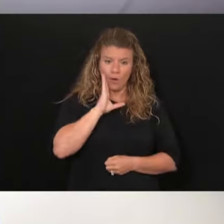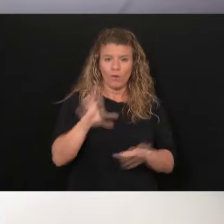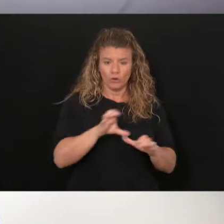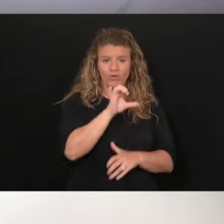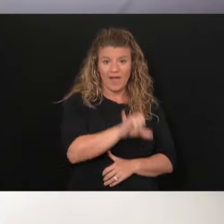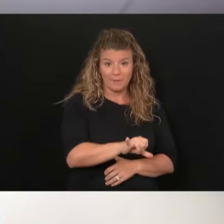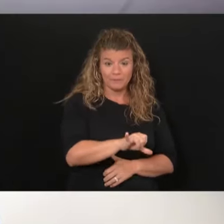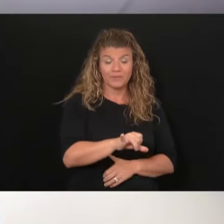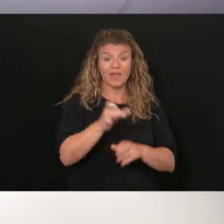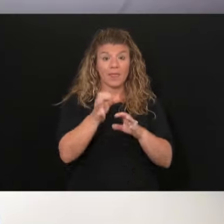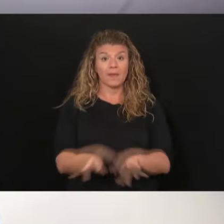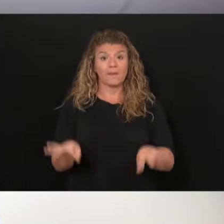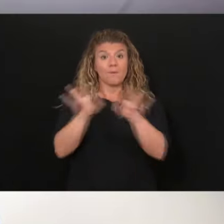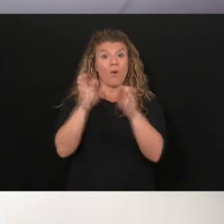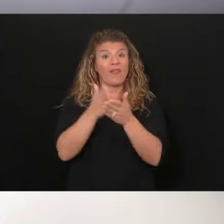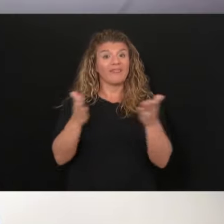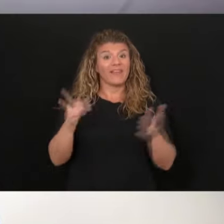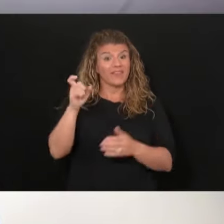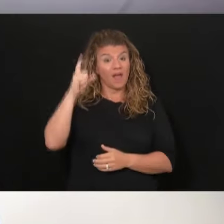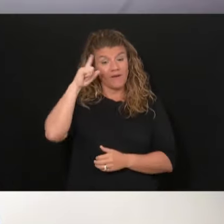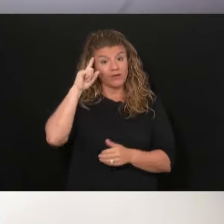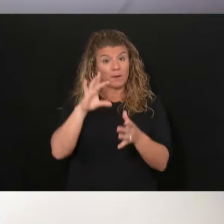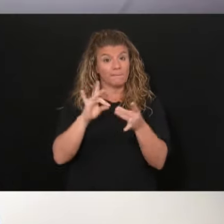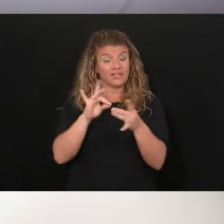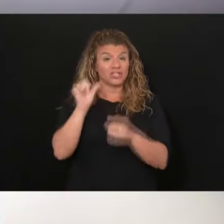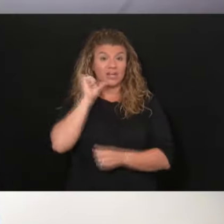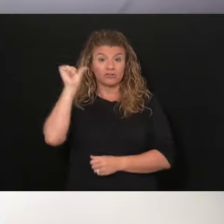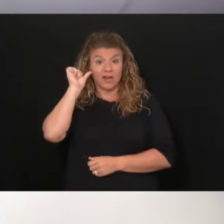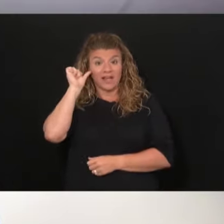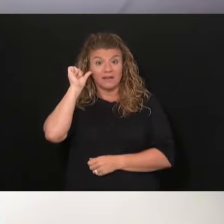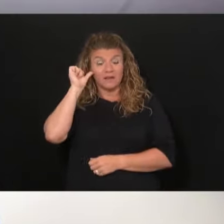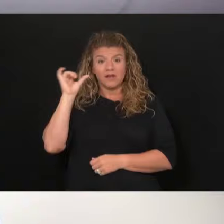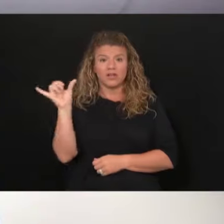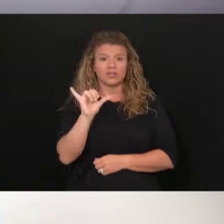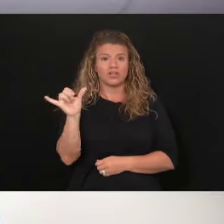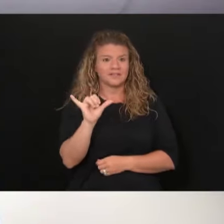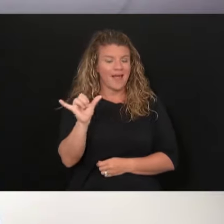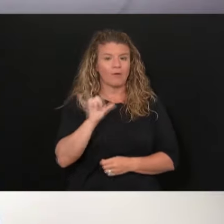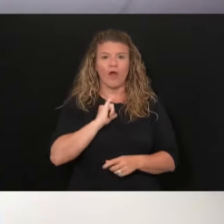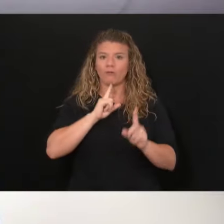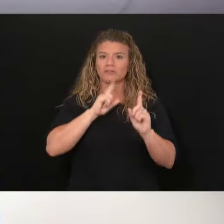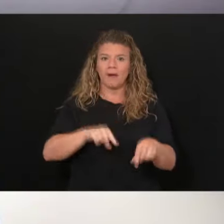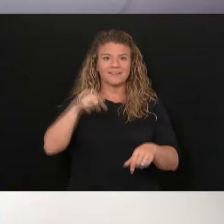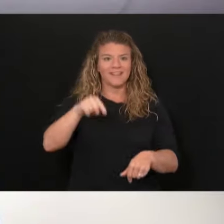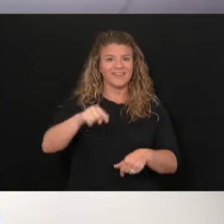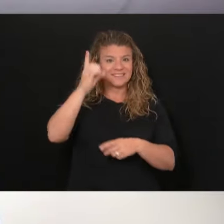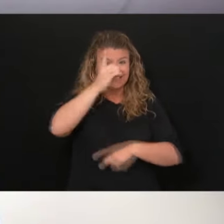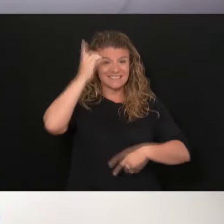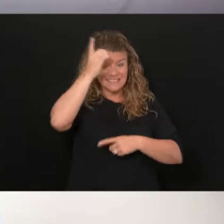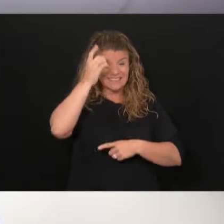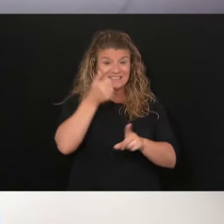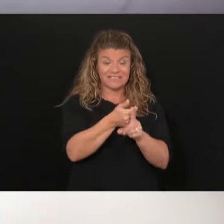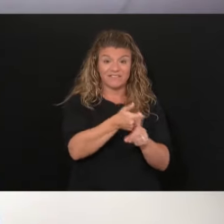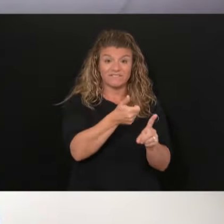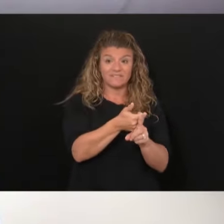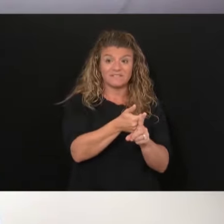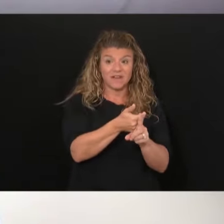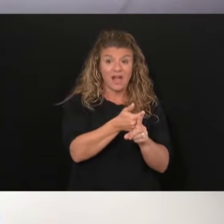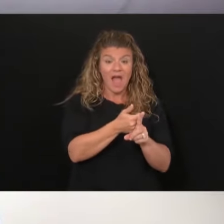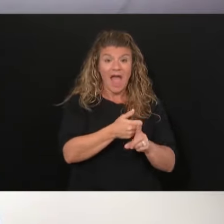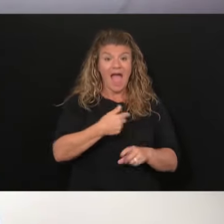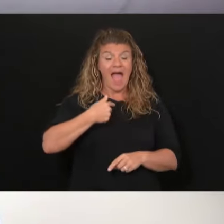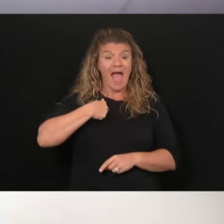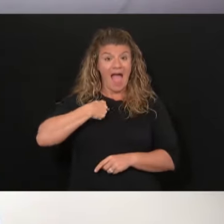think the important thing that the governor pointed out yesterday, just like with our response to the virus itself, our